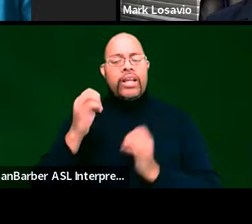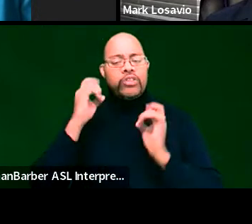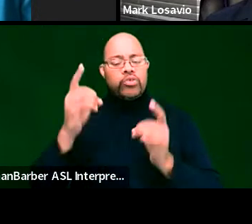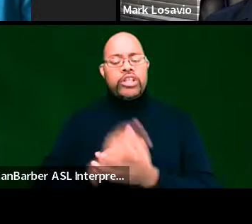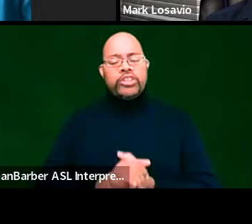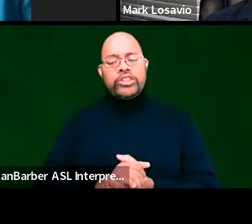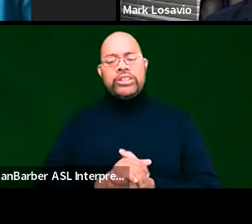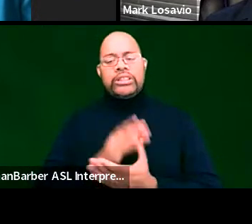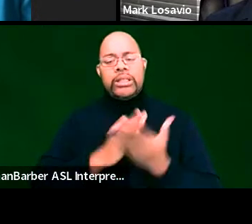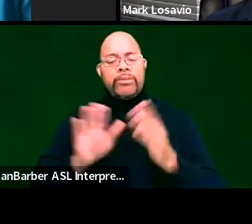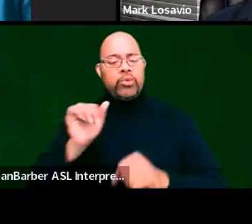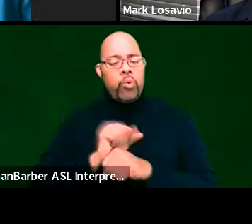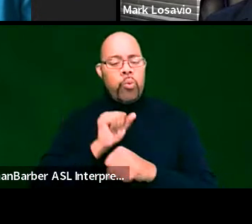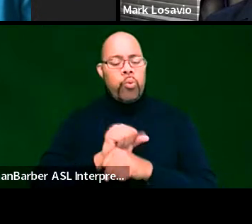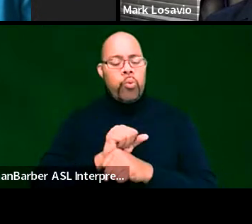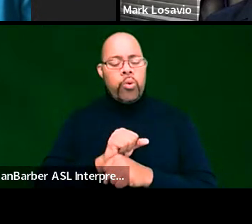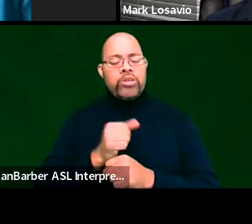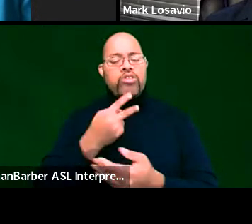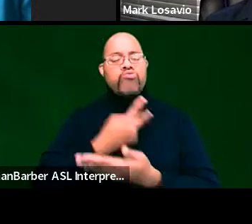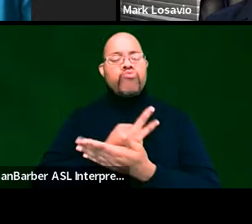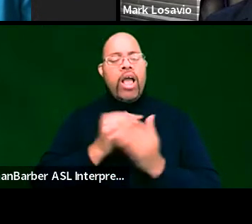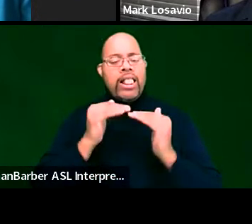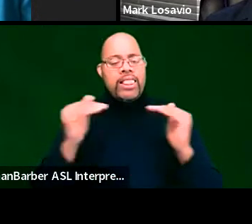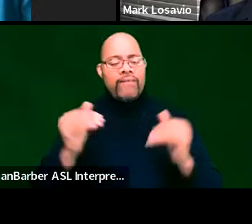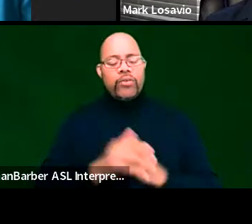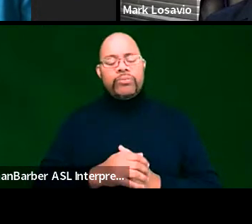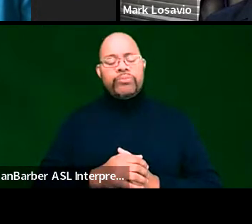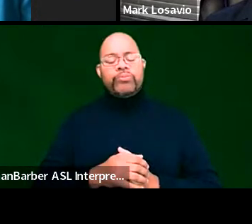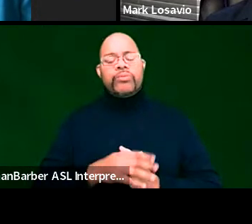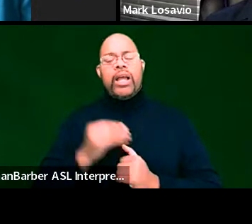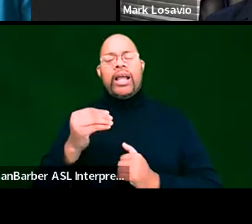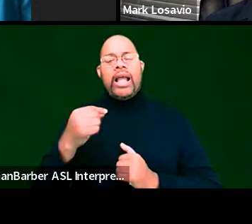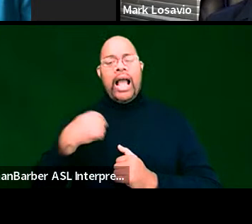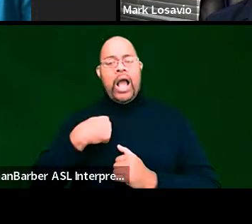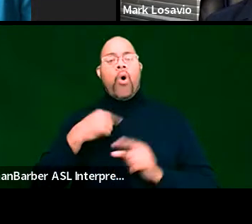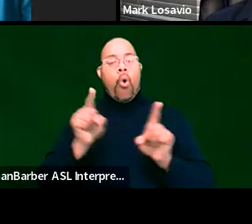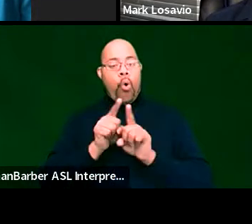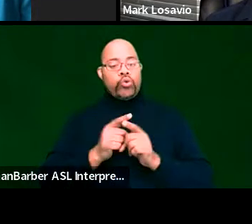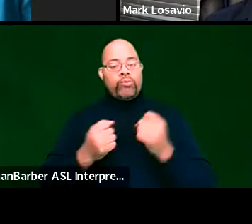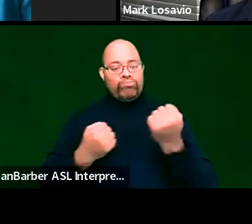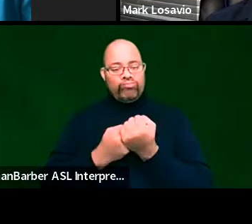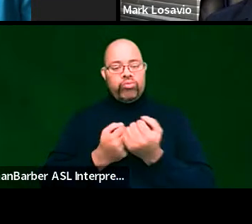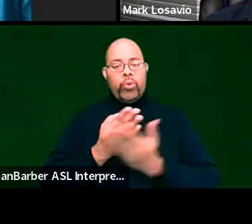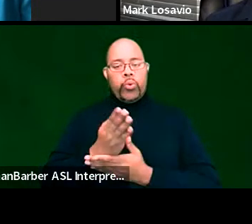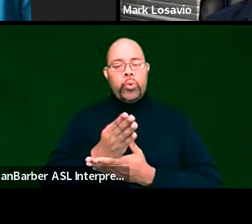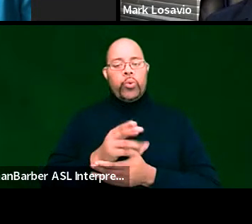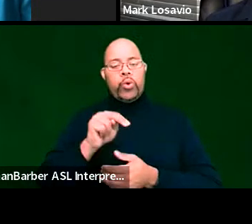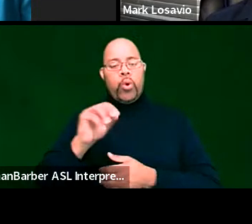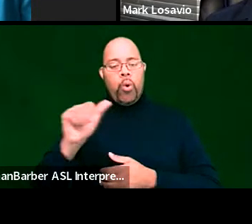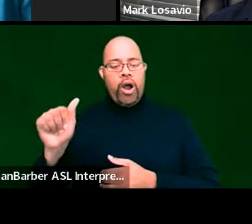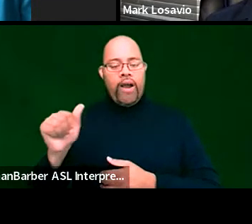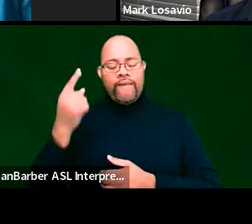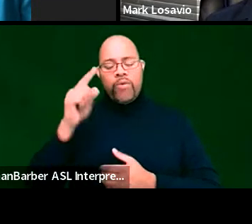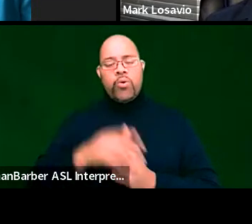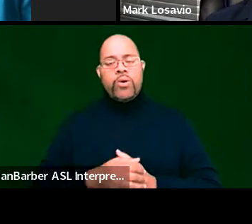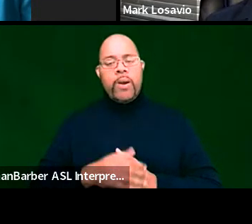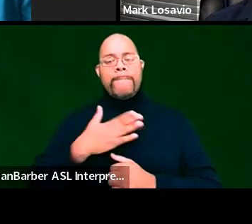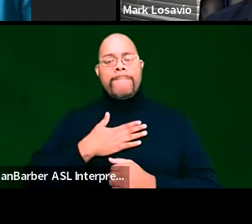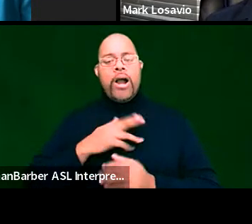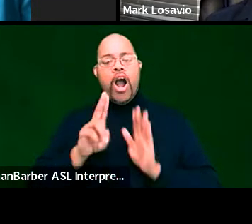for some of his work at the graduate level. And I was also funded through NOAA for